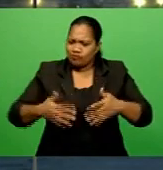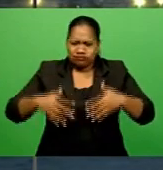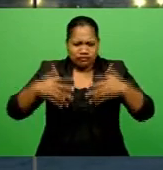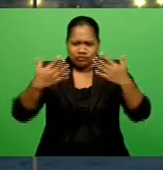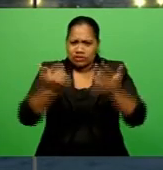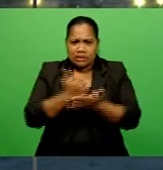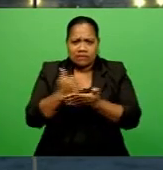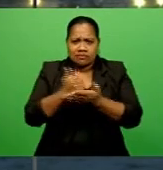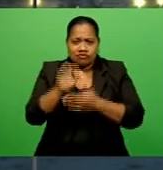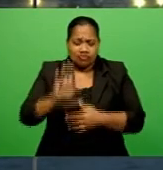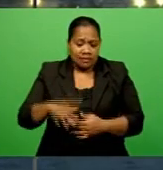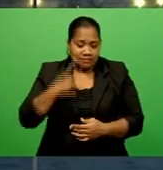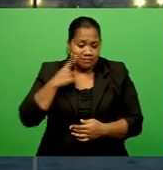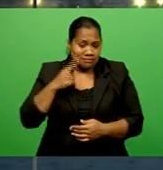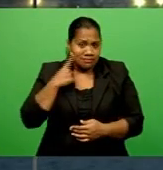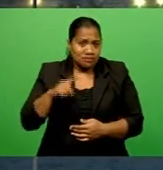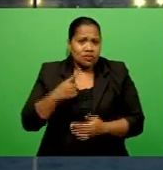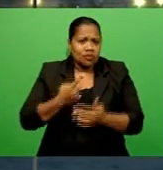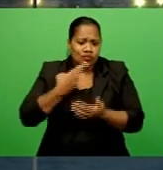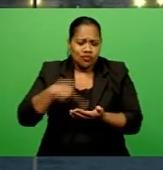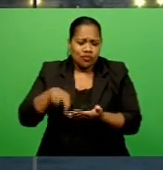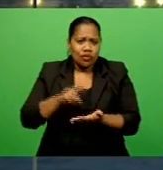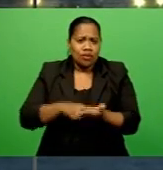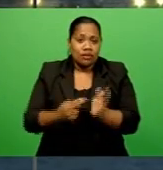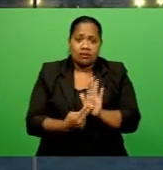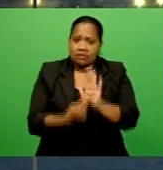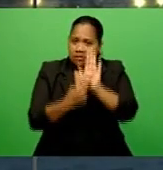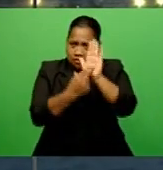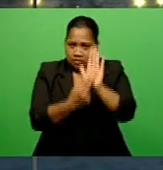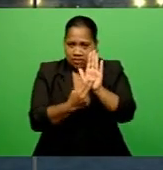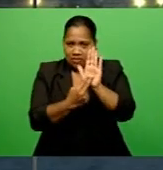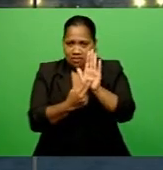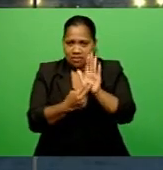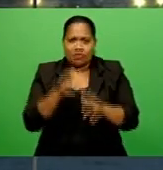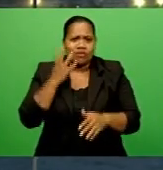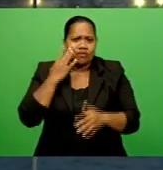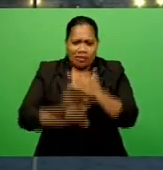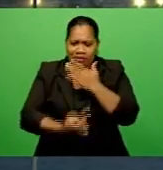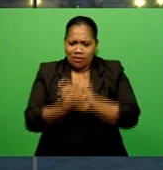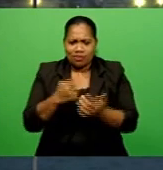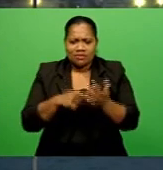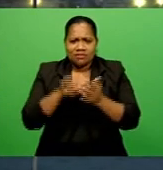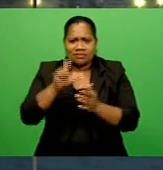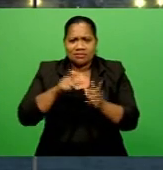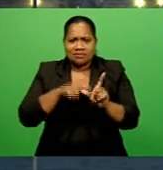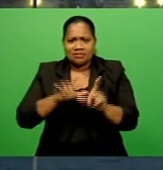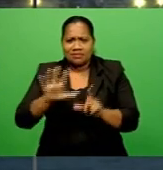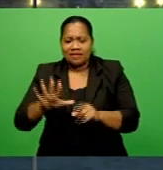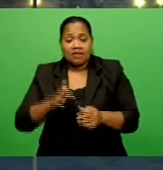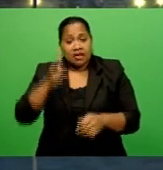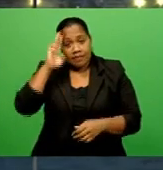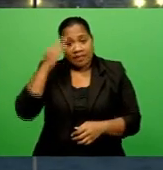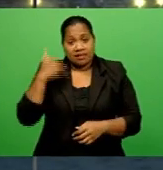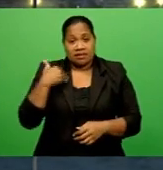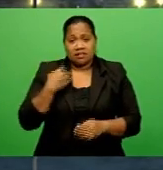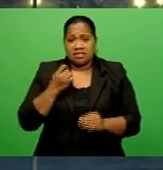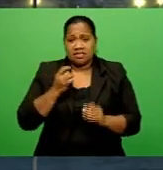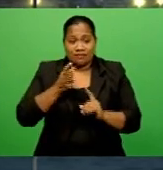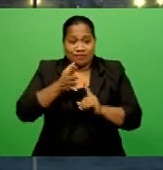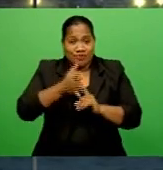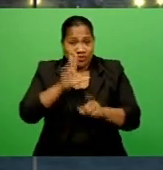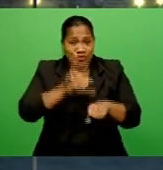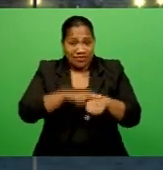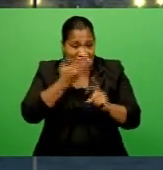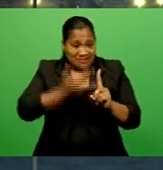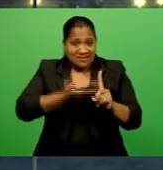neglect cases were recorded in the Northern Division at the height of Tropical Cyclone Yasa last month. Mental health specialist Prem Singh says this